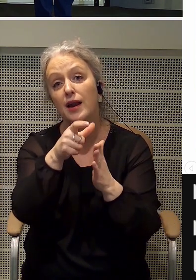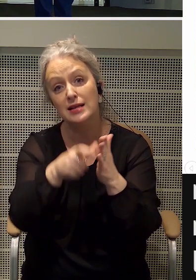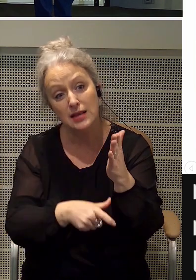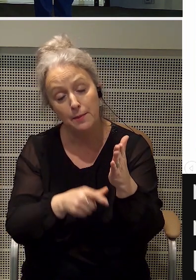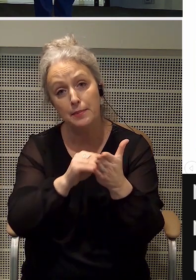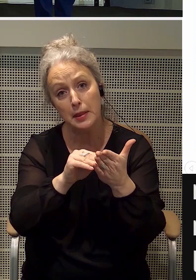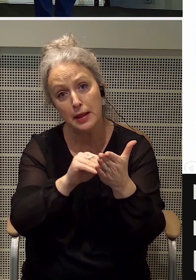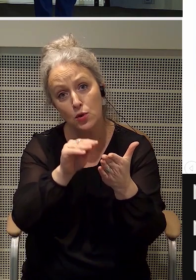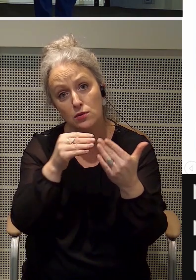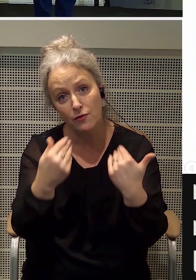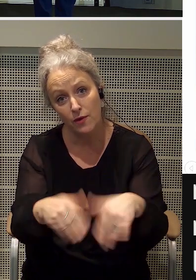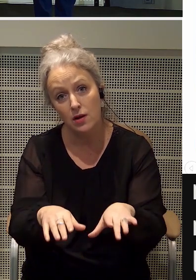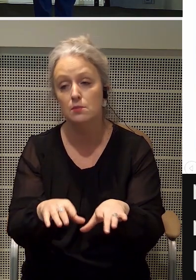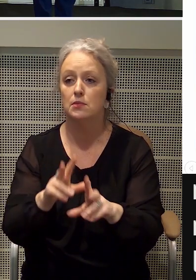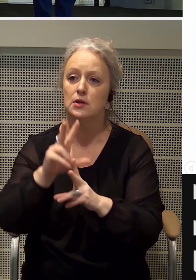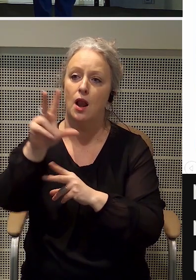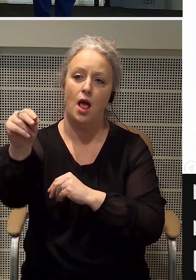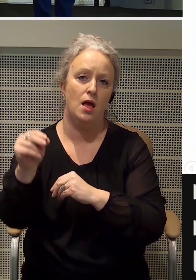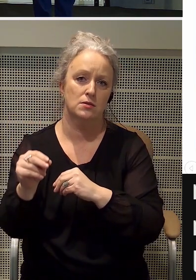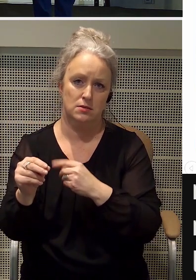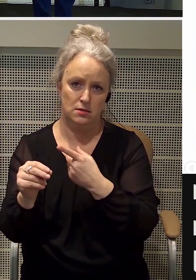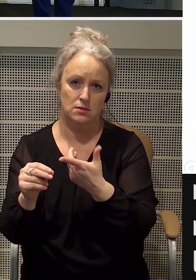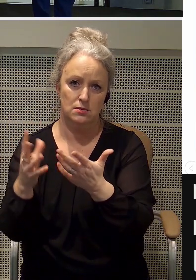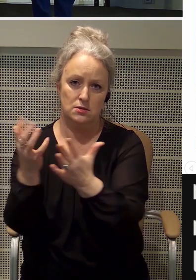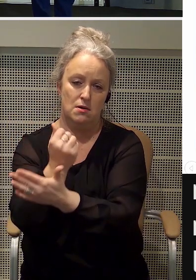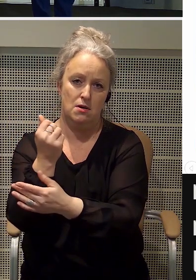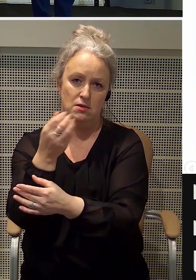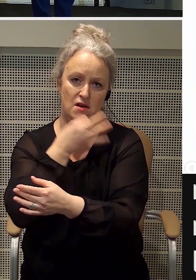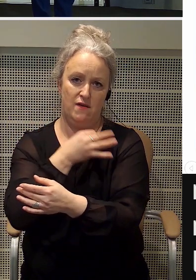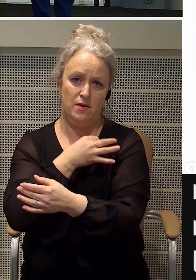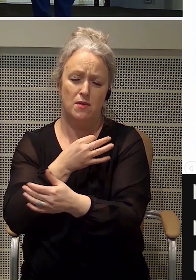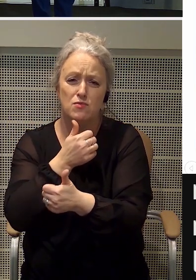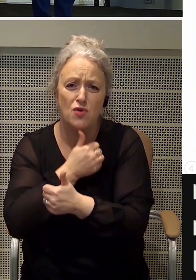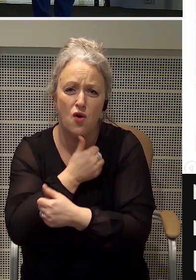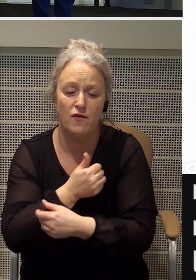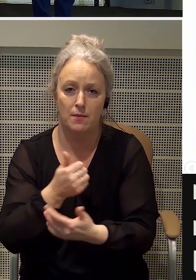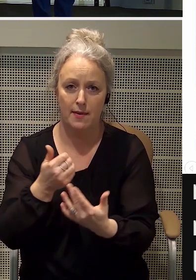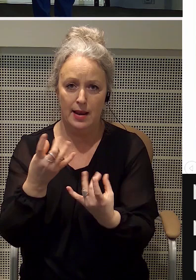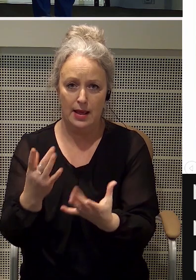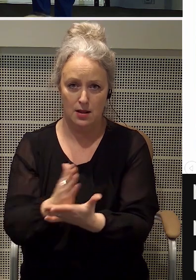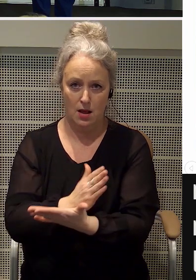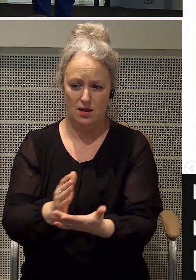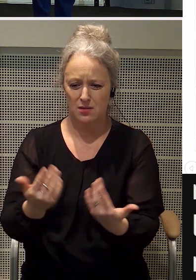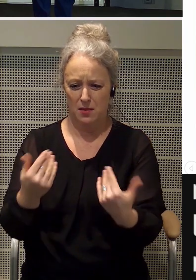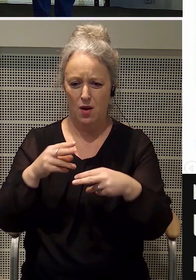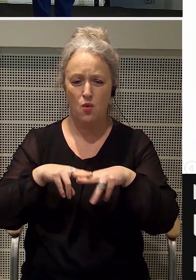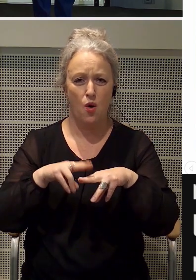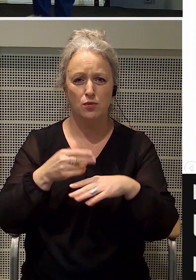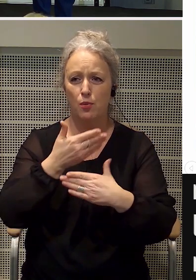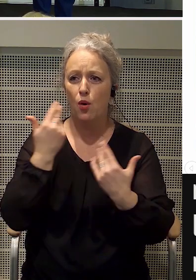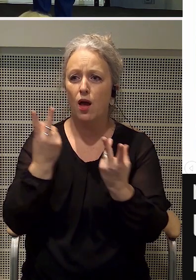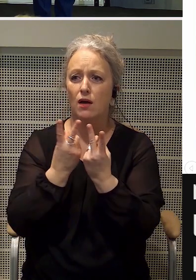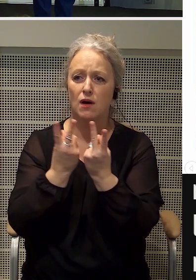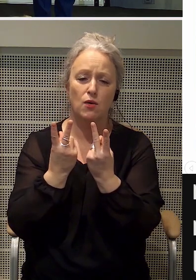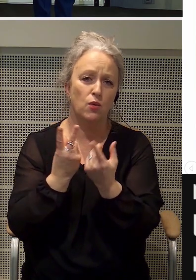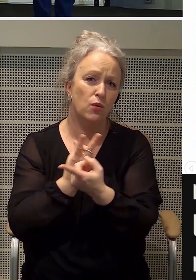Children's Foundation? I think that this is a question of communication. Maybe your doctor can just